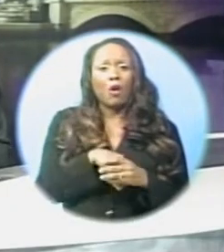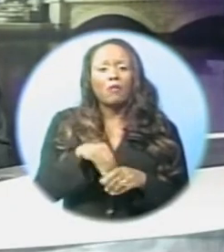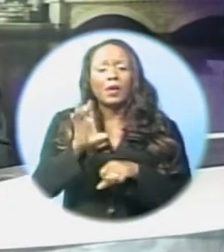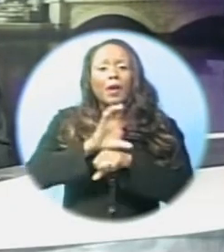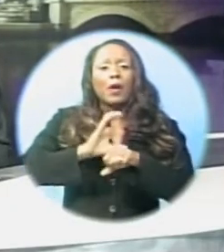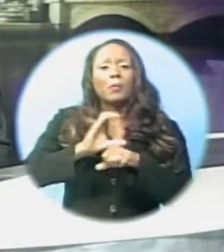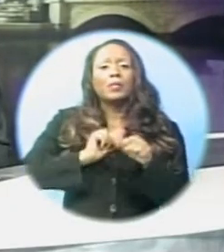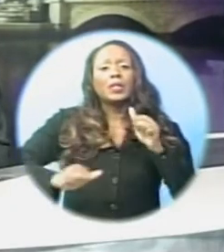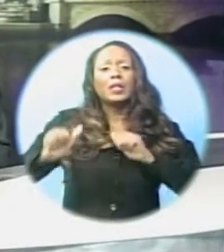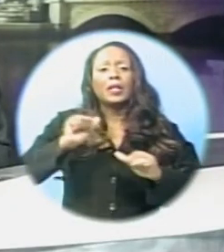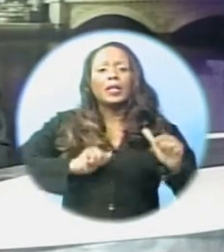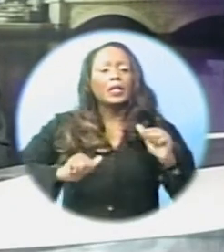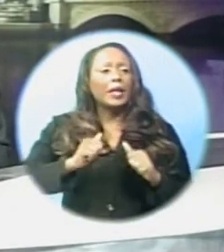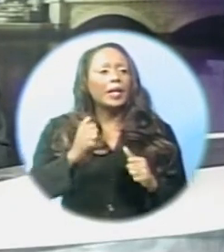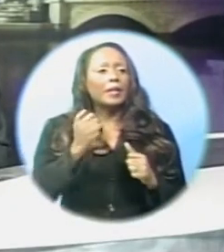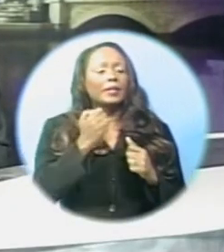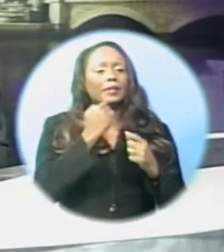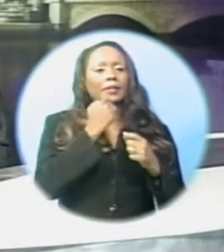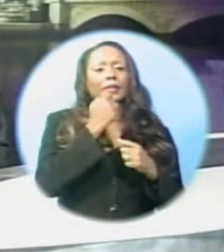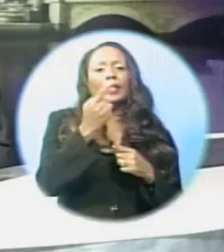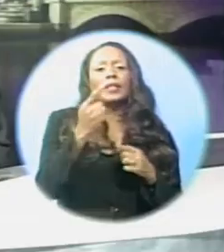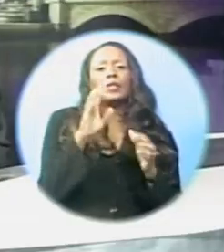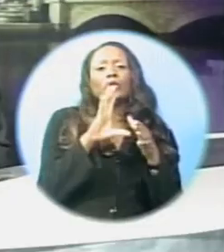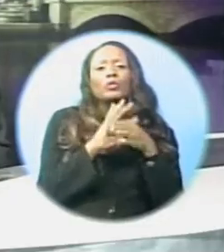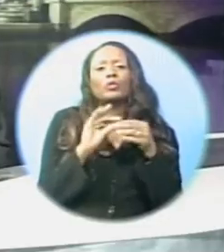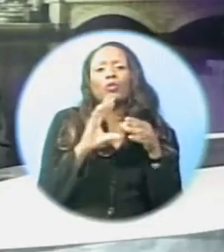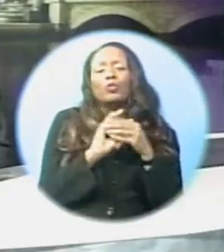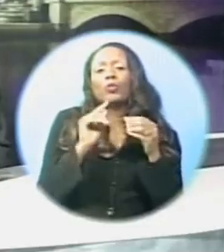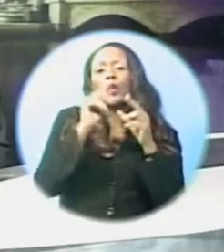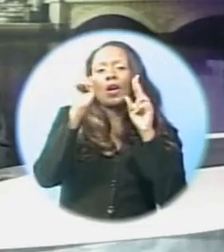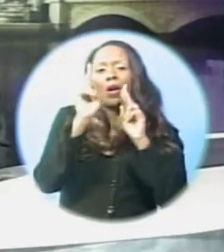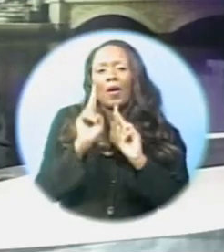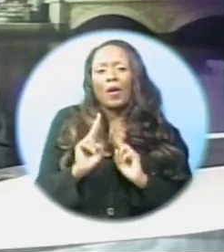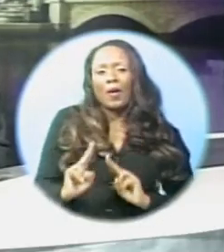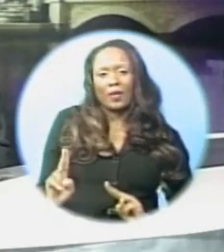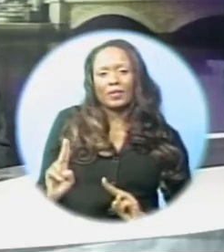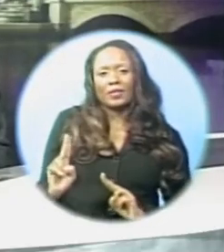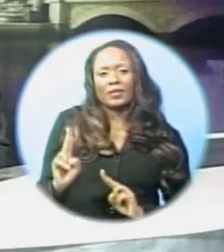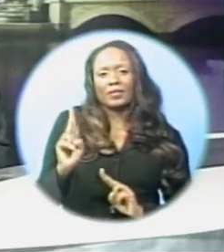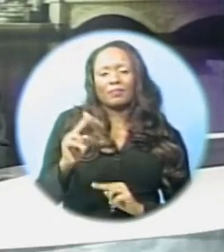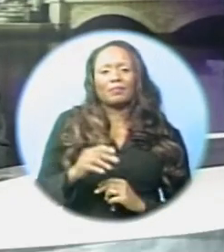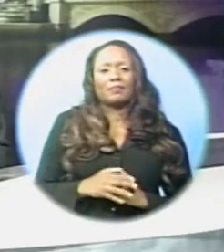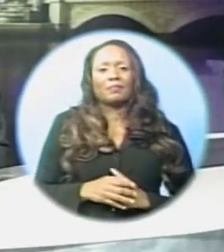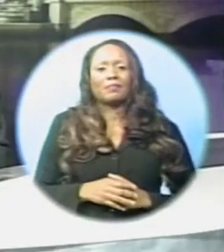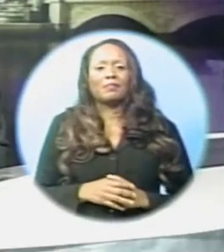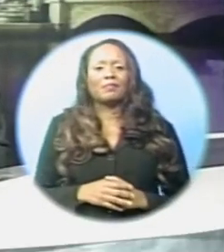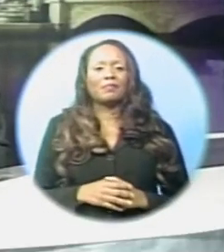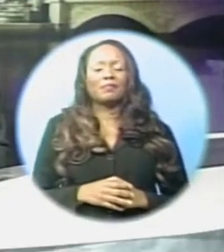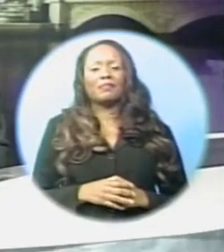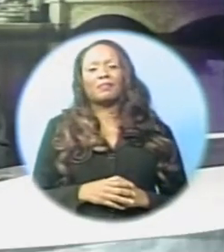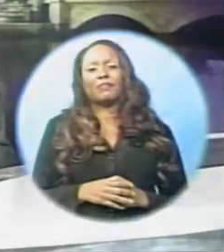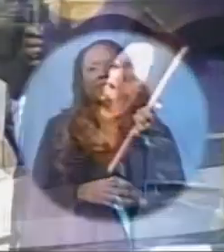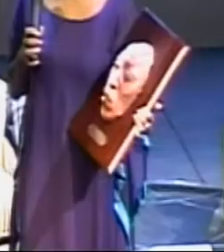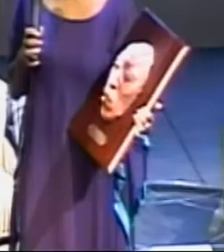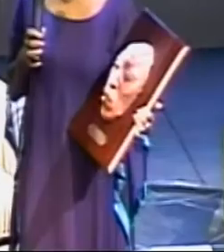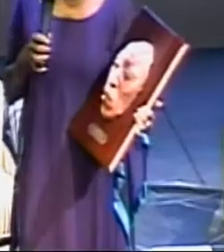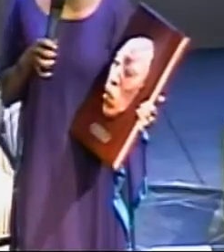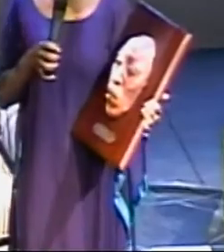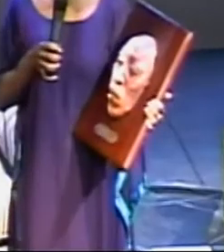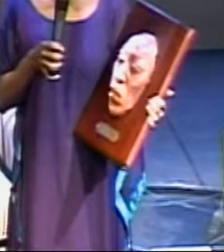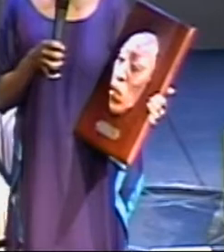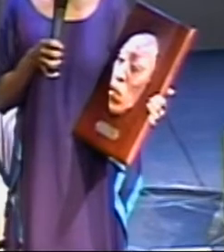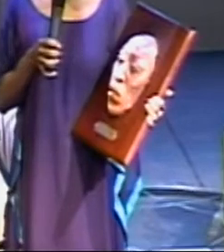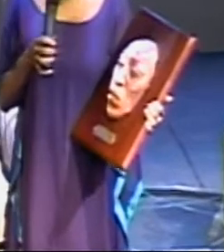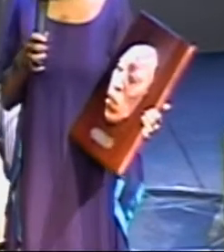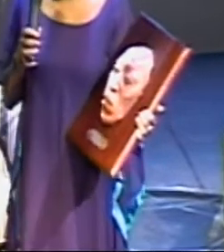of Caribbean theatre and storytelling has been honored for his contribution to the performing arts. He is veteran Caribbean theatre performer Ken Corsby,